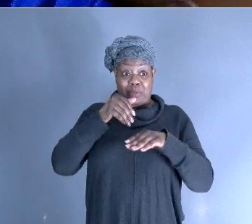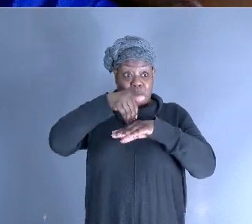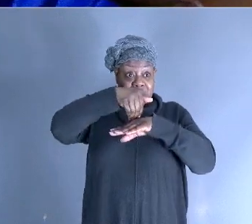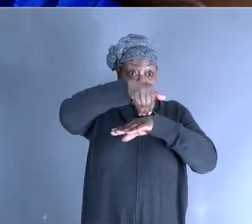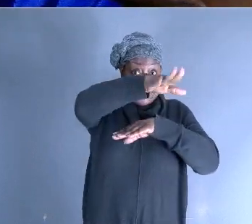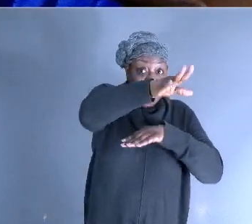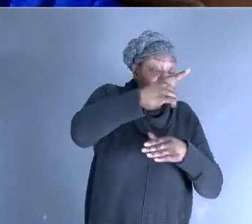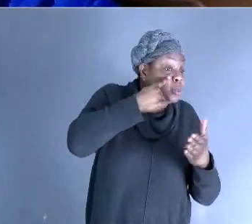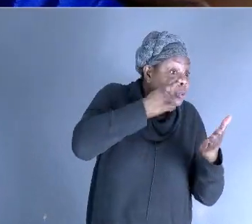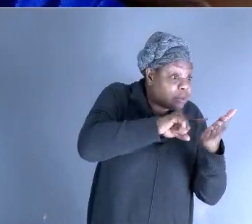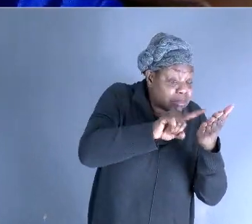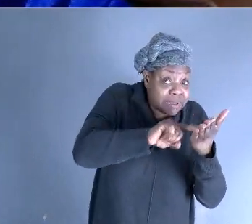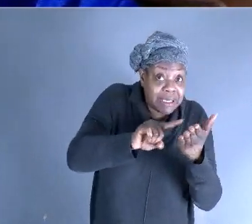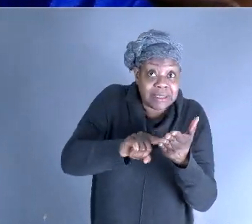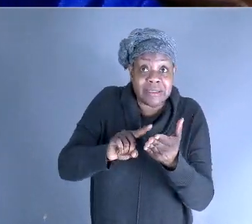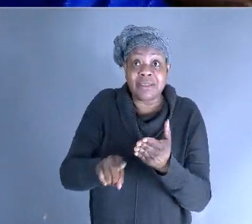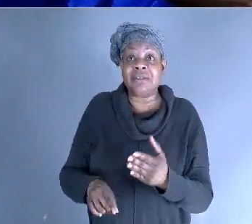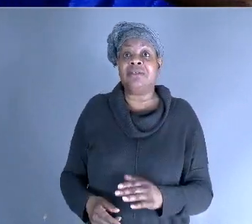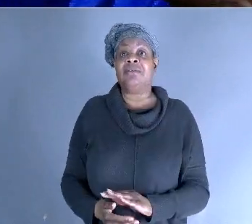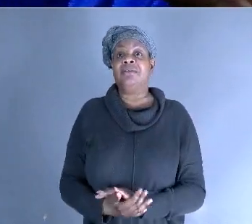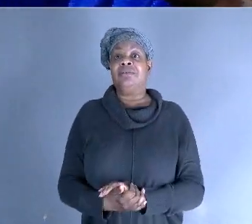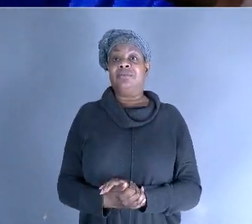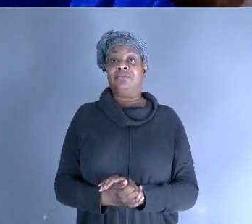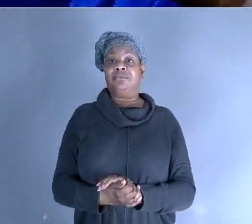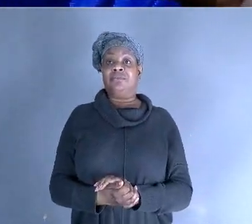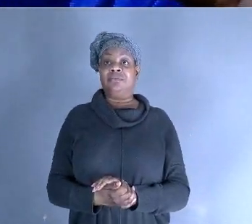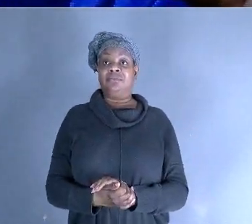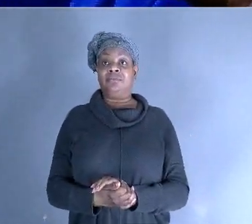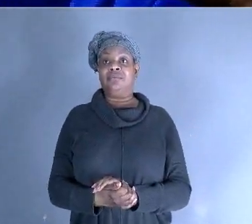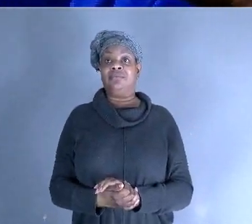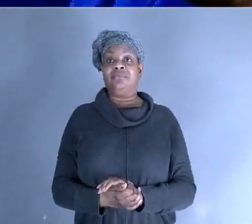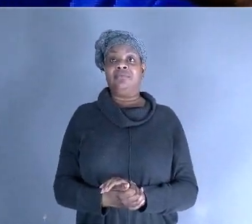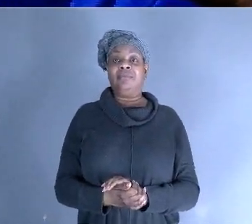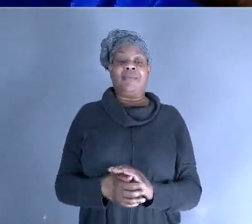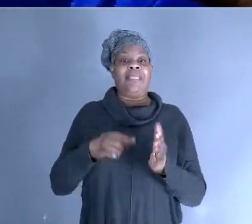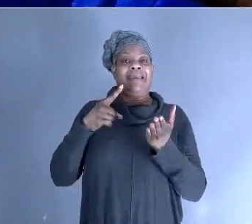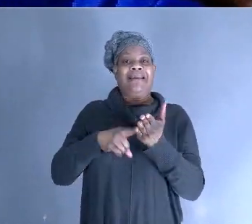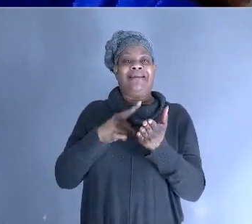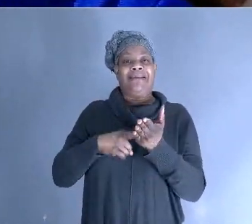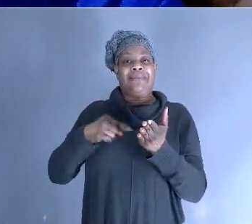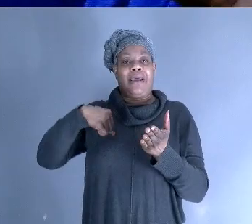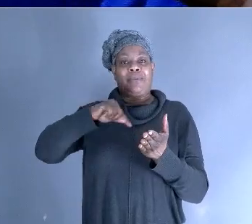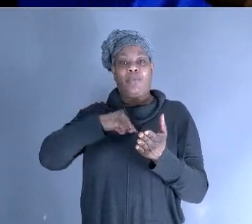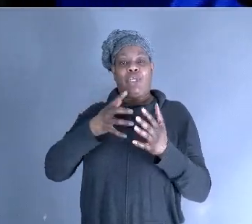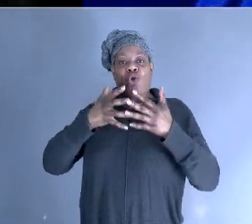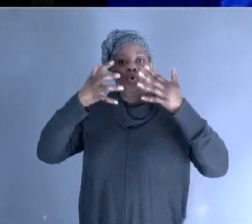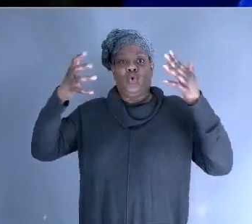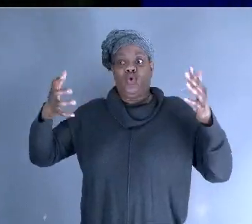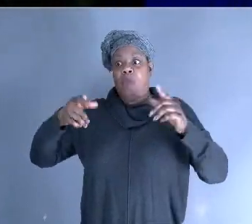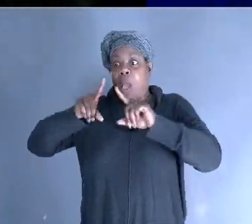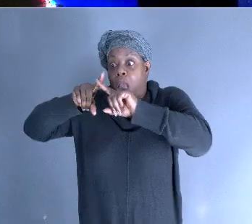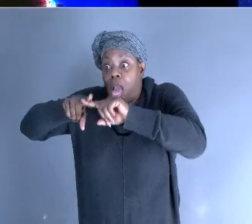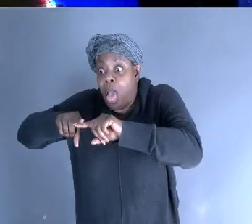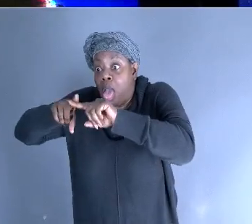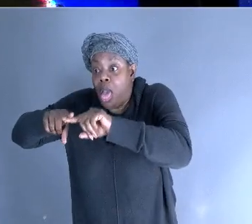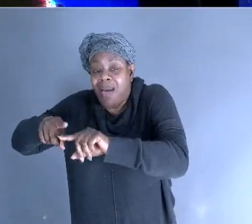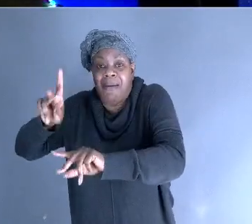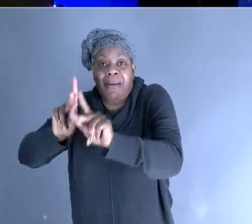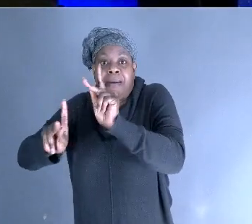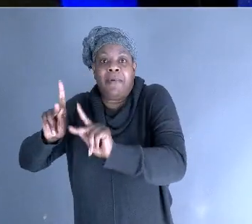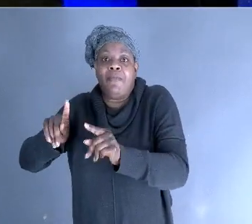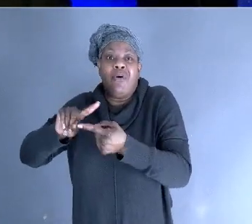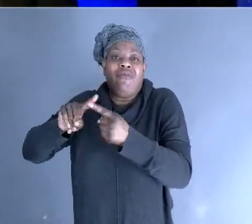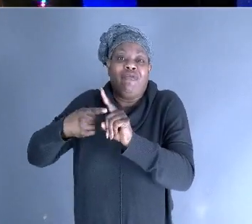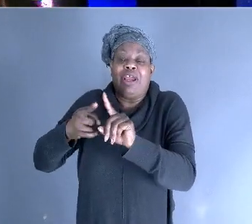He talked about that. Sometimes we value the words of our friends and